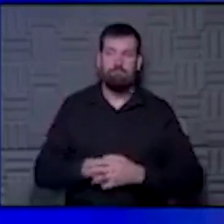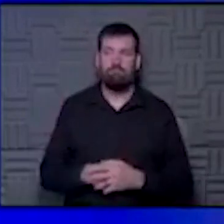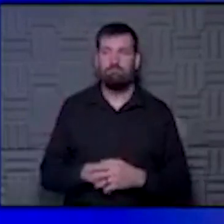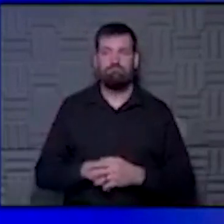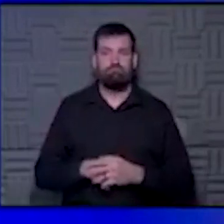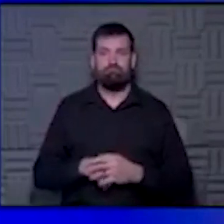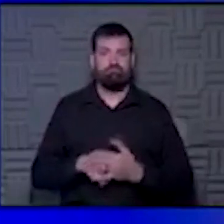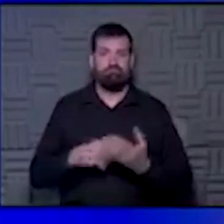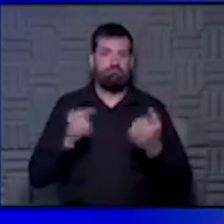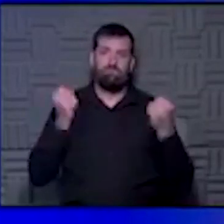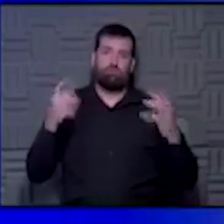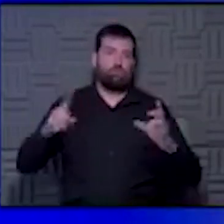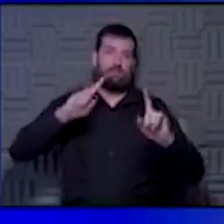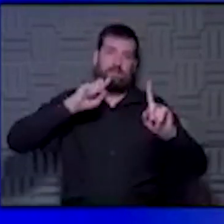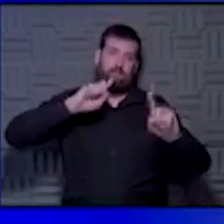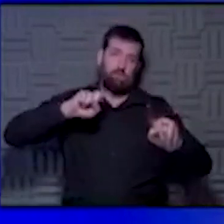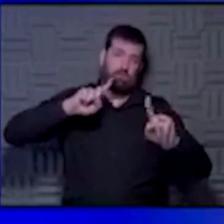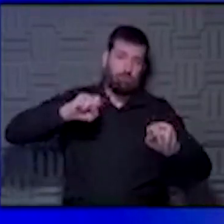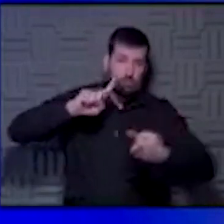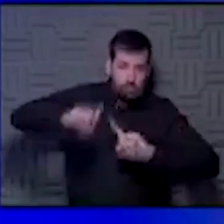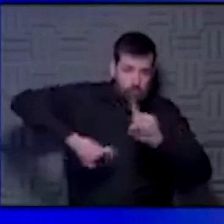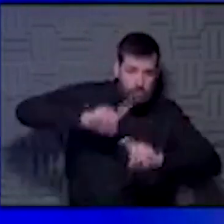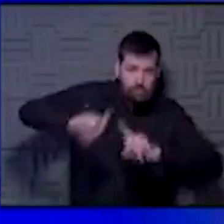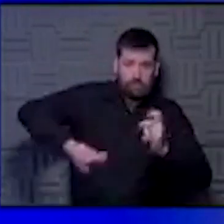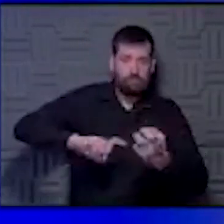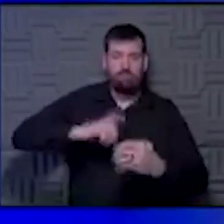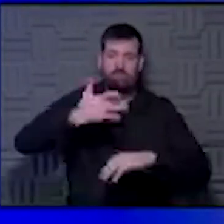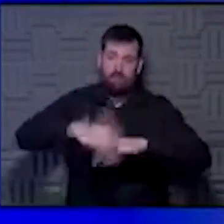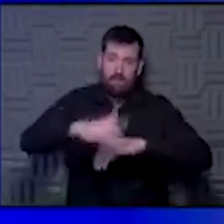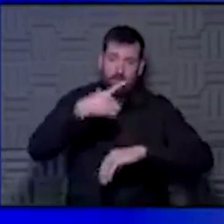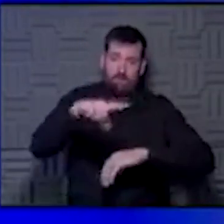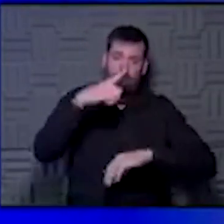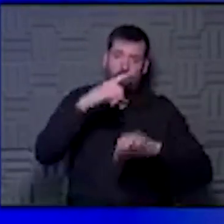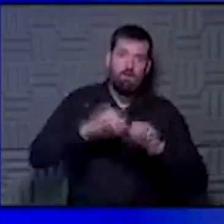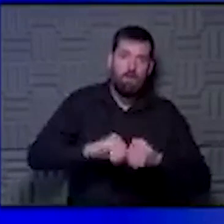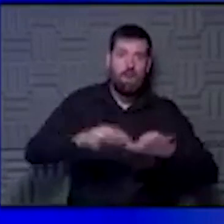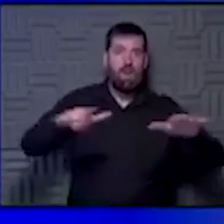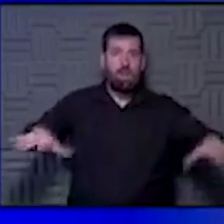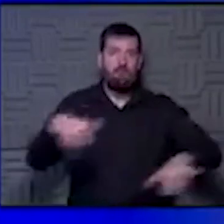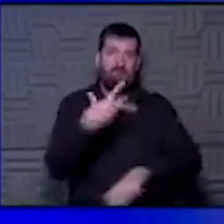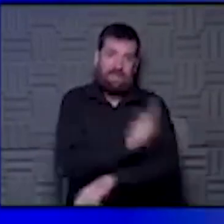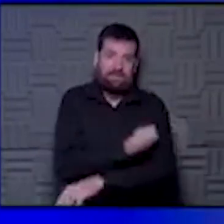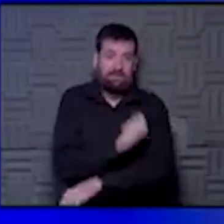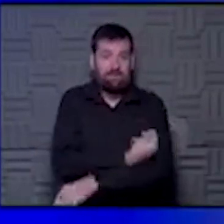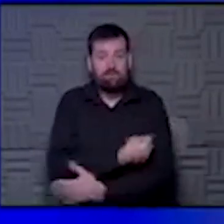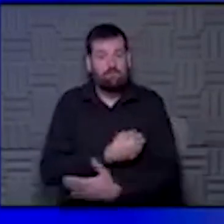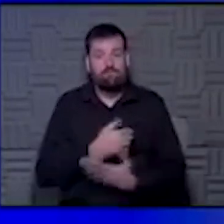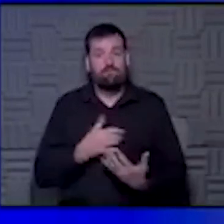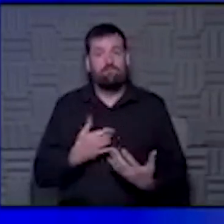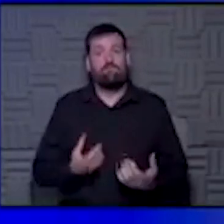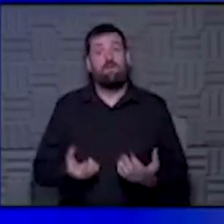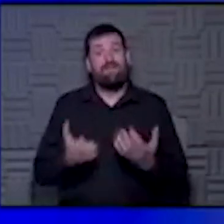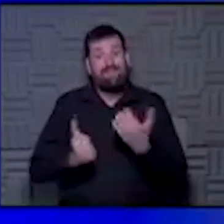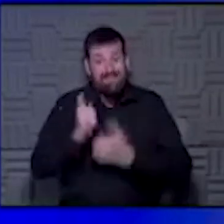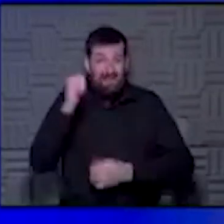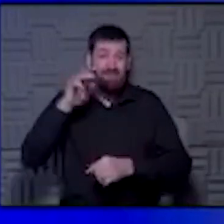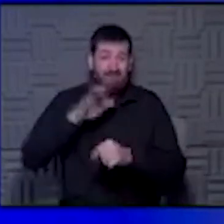unanswered questions as far as availability for mass vaccination in a scale that will make an impact on the